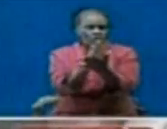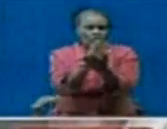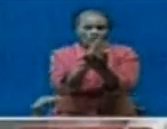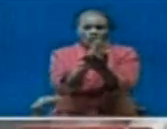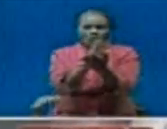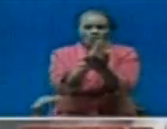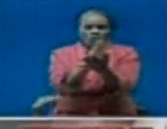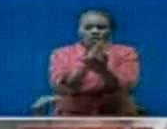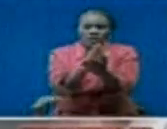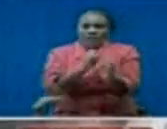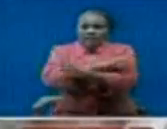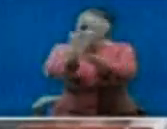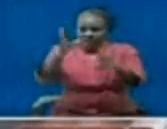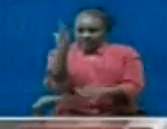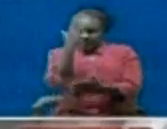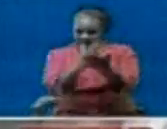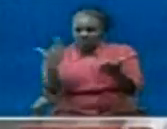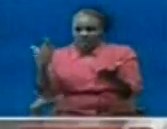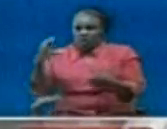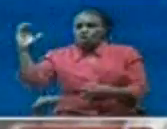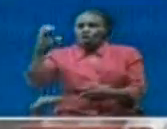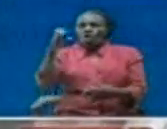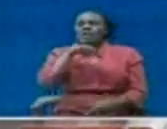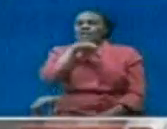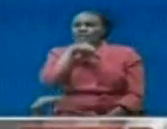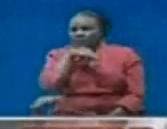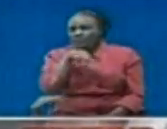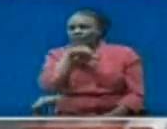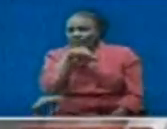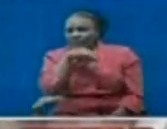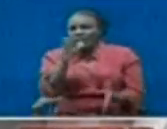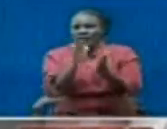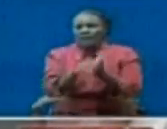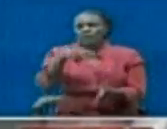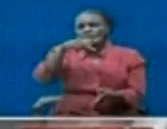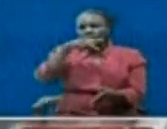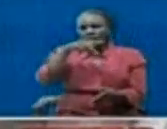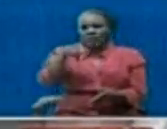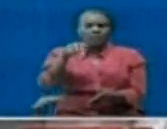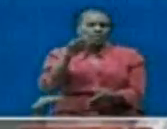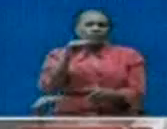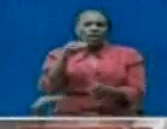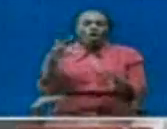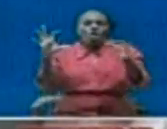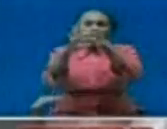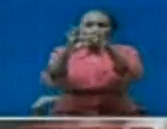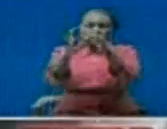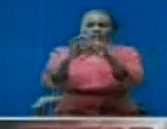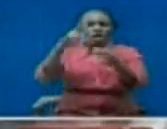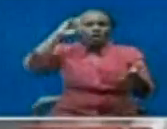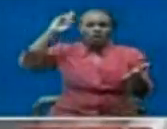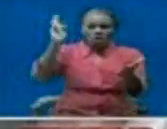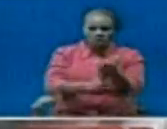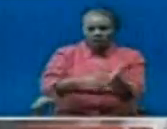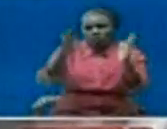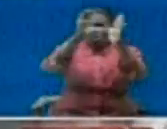let's clarify a couple of things. The court leaders. Raila Odinga is head of a coalition that is recognized in